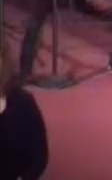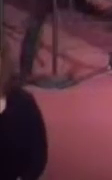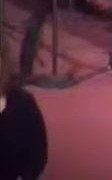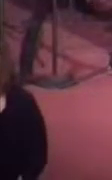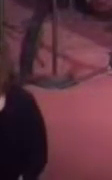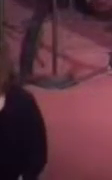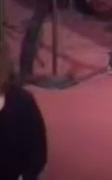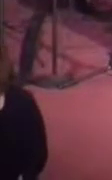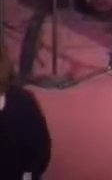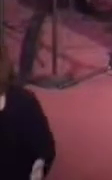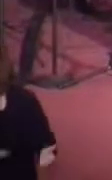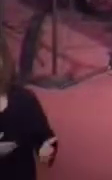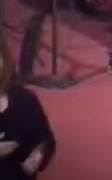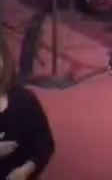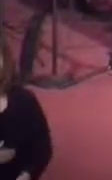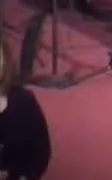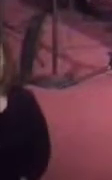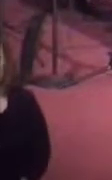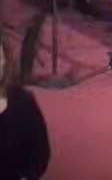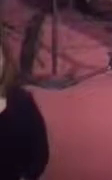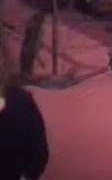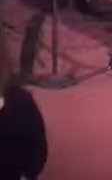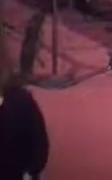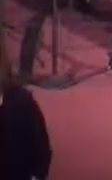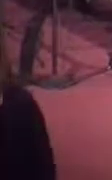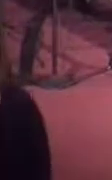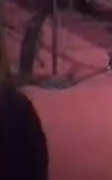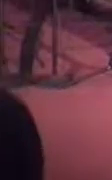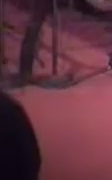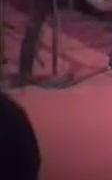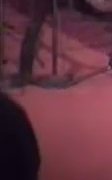brought Daniel, and they threw him into the lion's den.